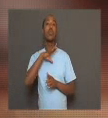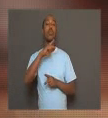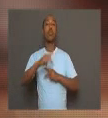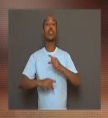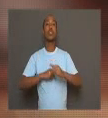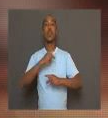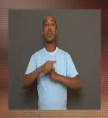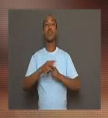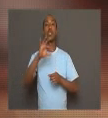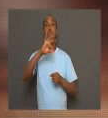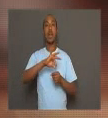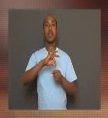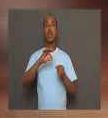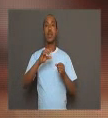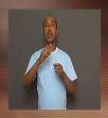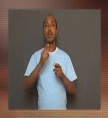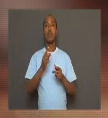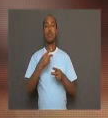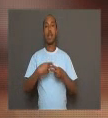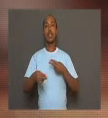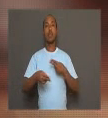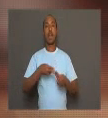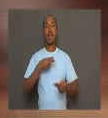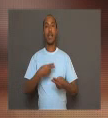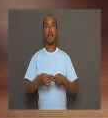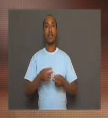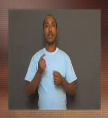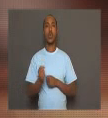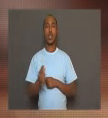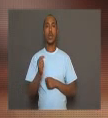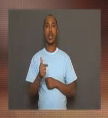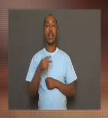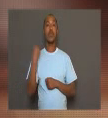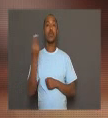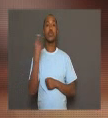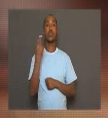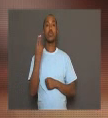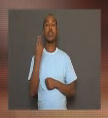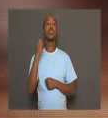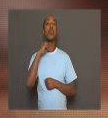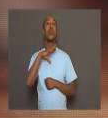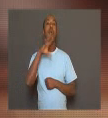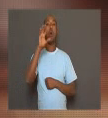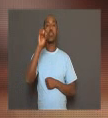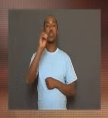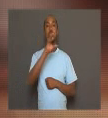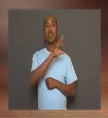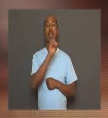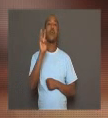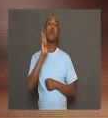plants multiply quickly and consume a lot of the oxygen in water.